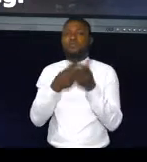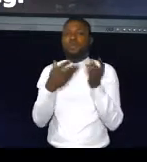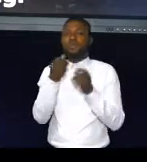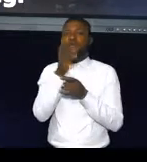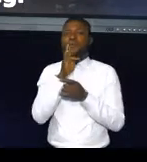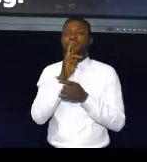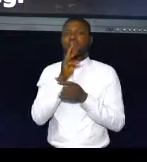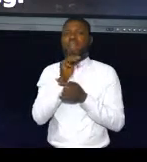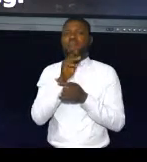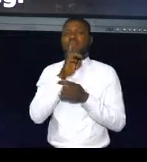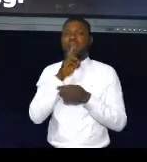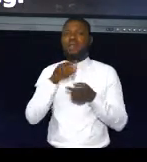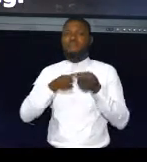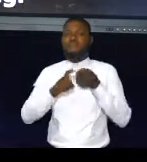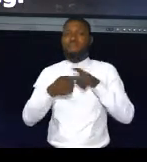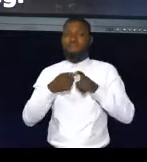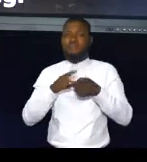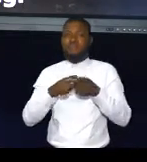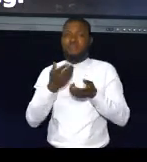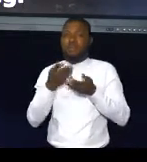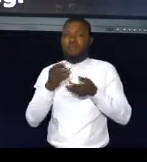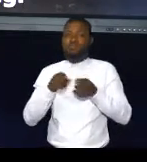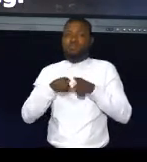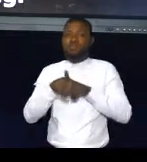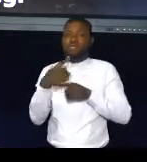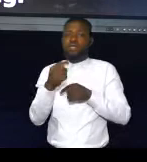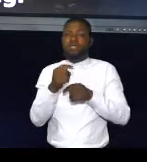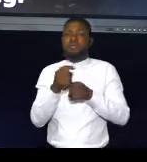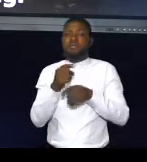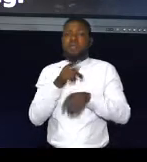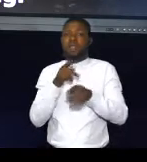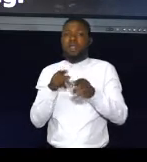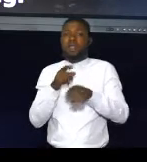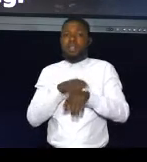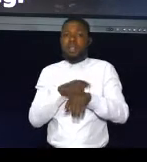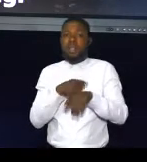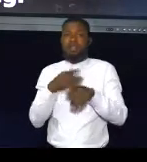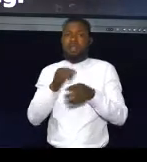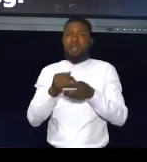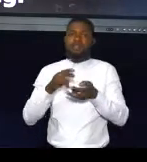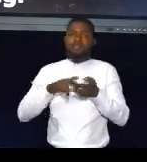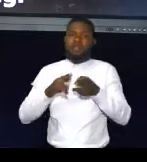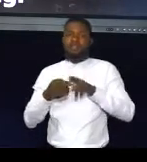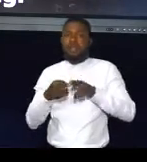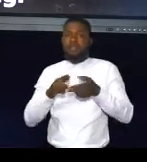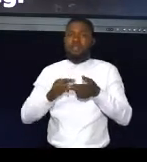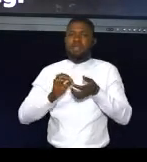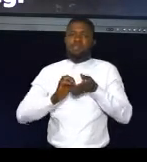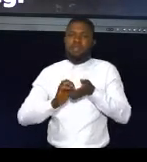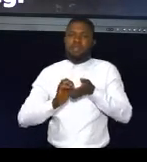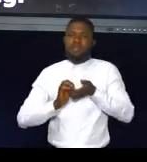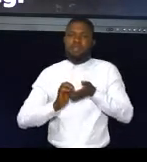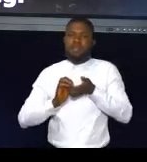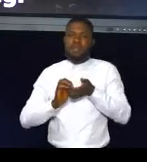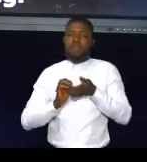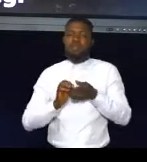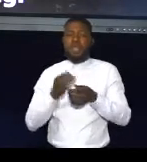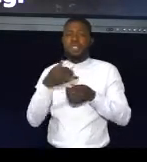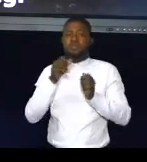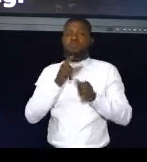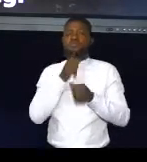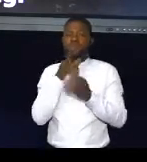were courting. During the courtship, maybe the period for courting was too short. They could